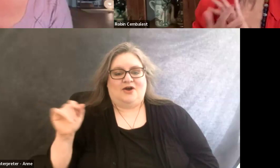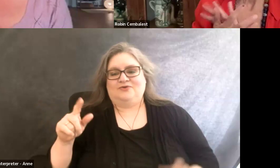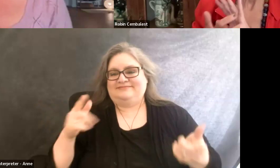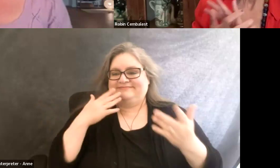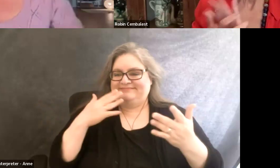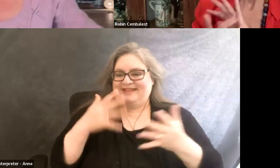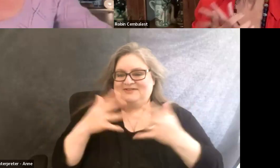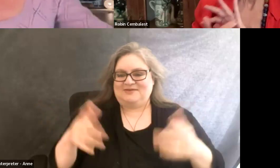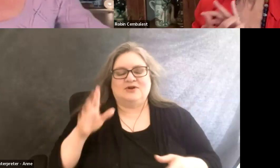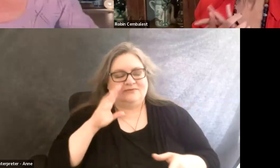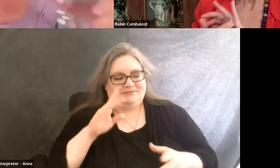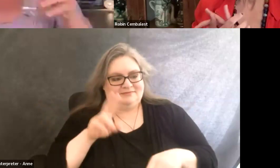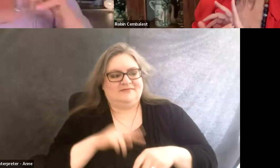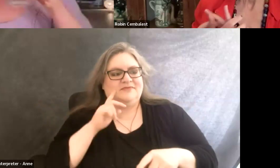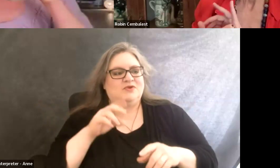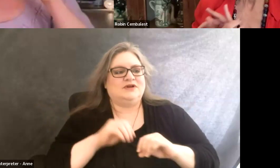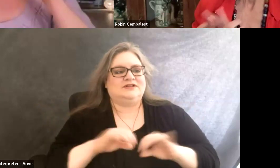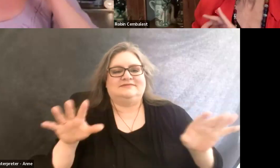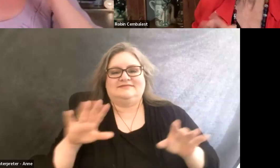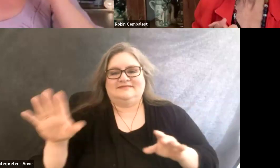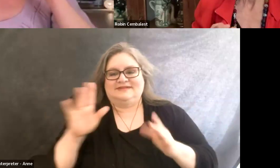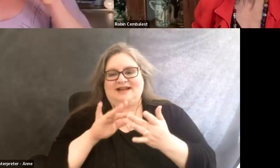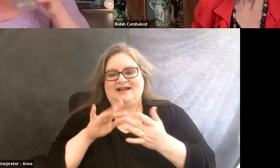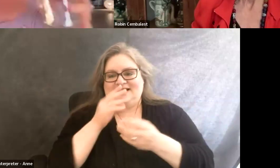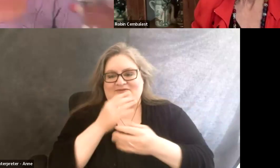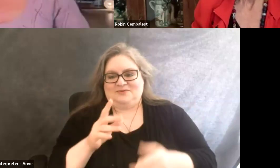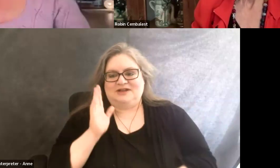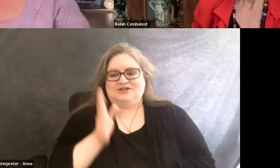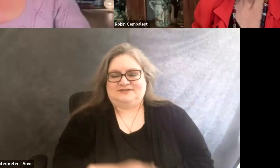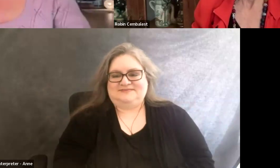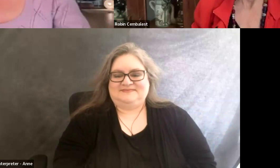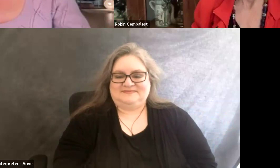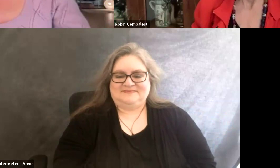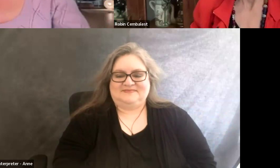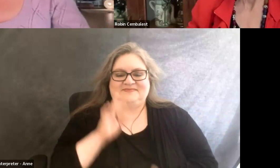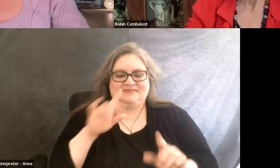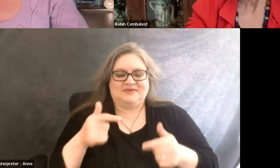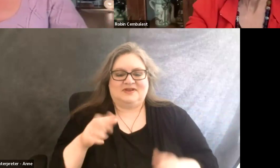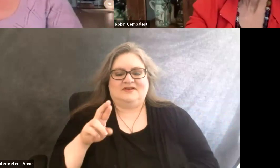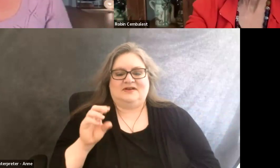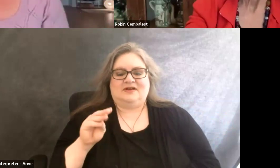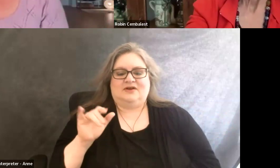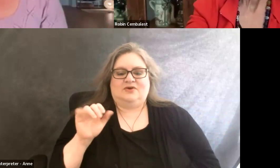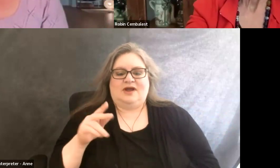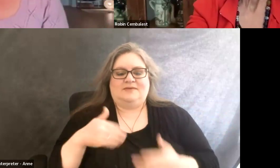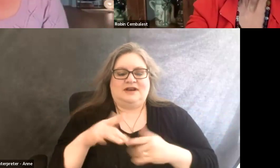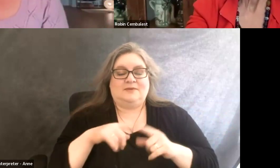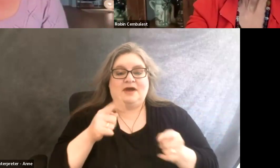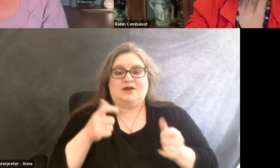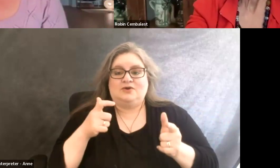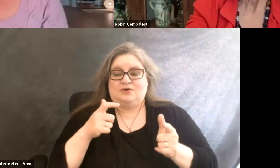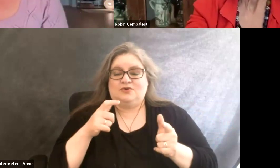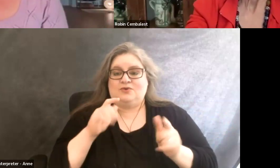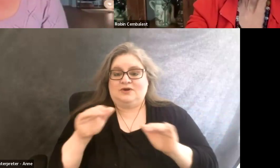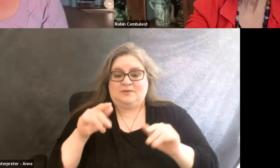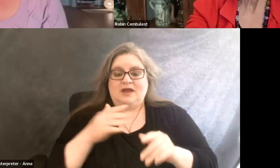wonderful. Yeah, we'll certainly be sharing out contact information and all that good stuff. We're going to hand it over to Robin next, but just a quick reminder, folks, please do use